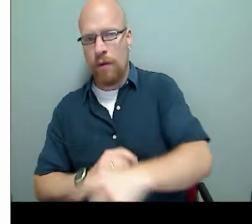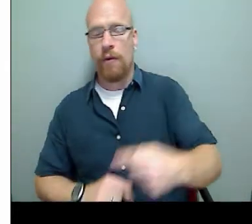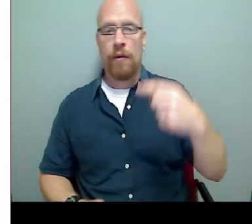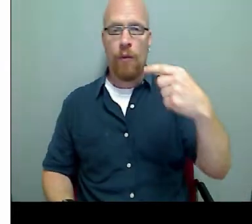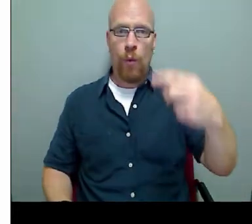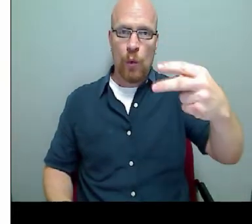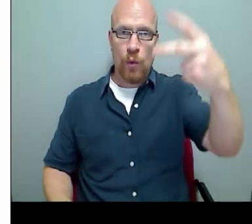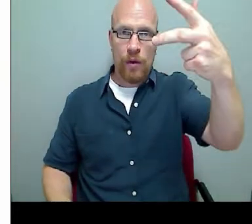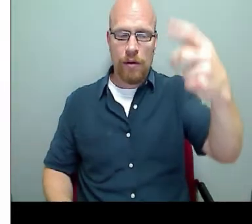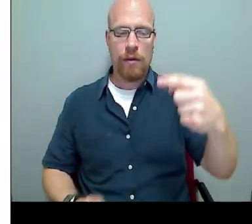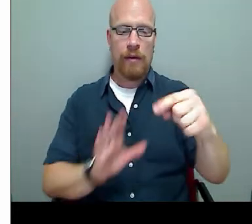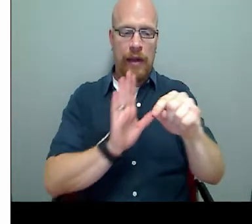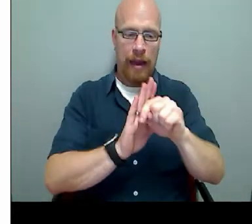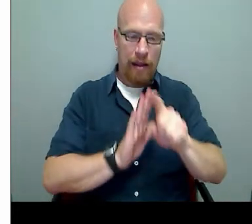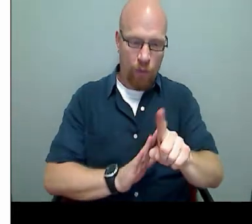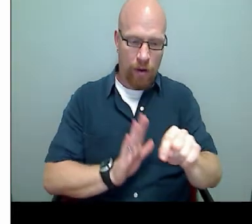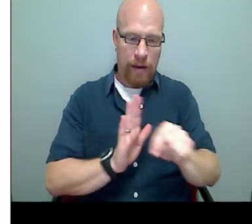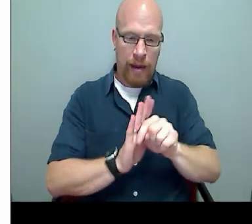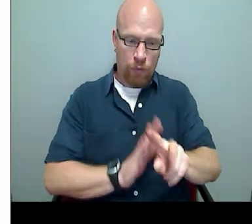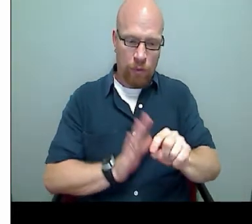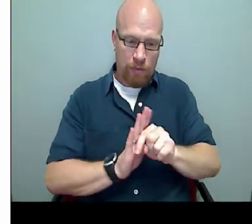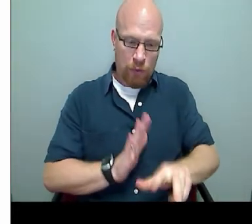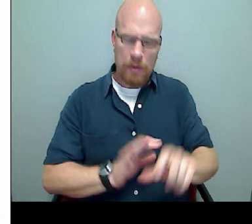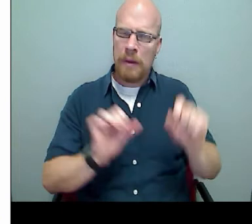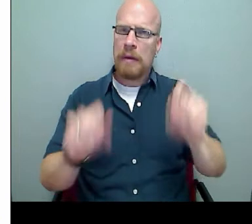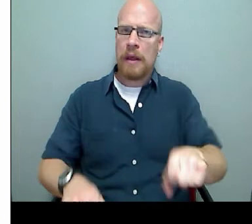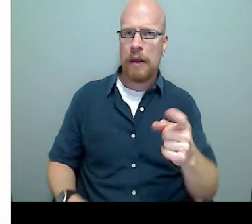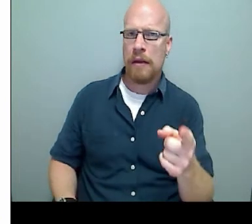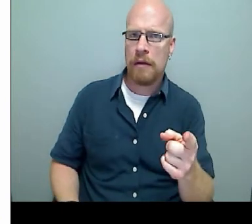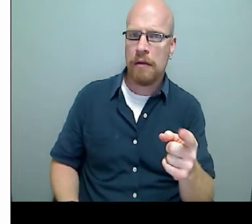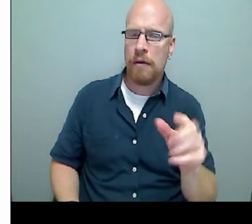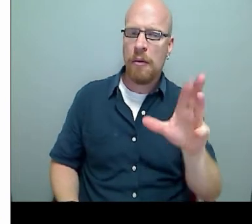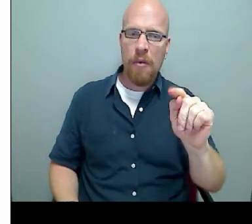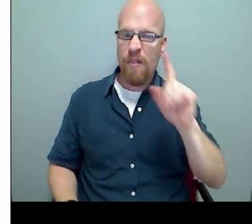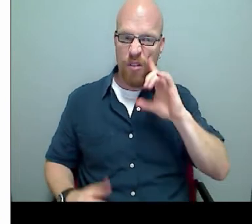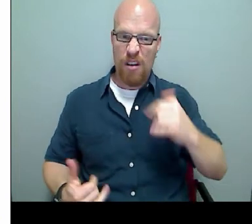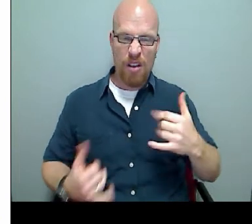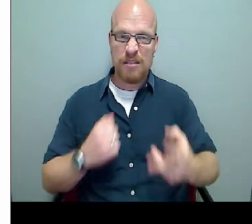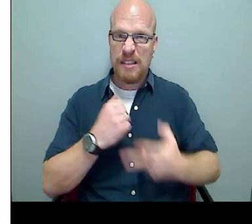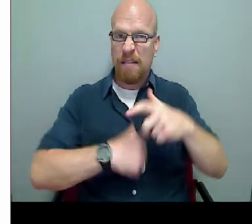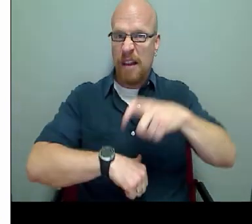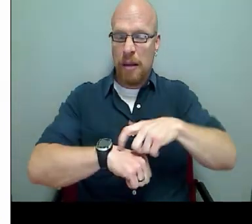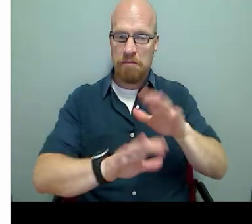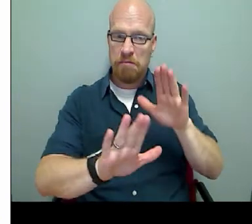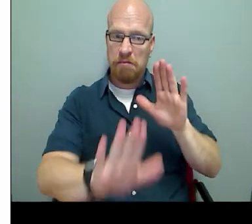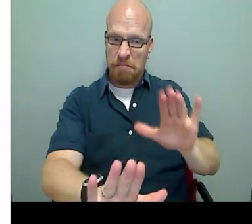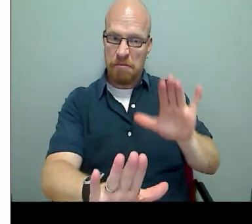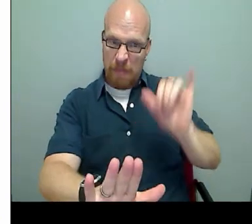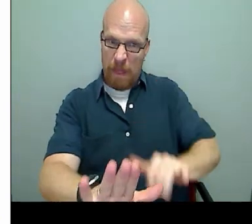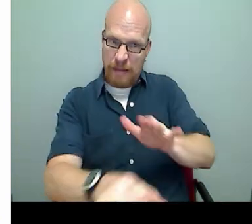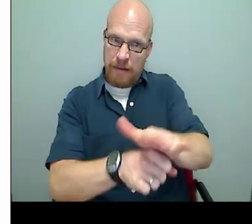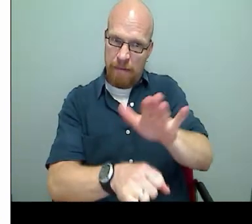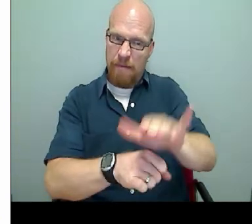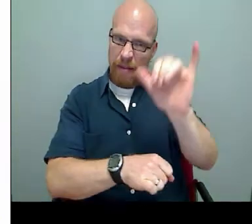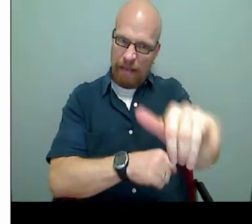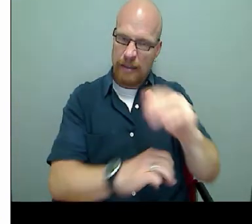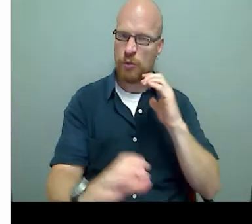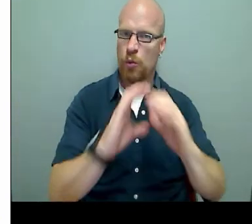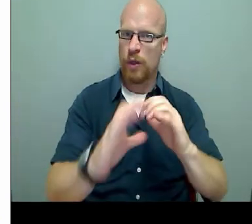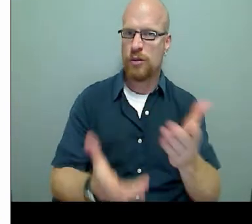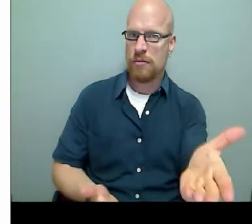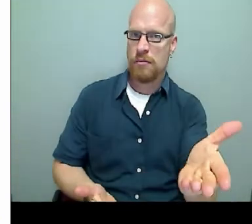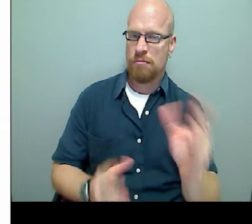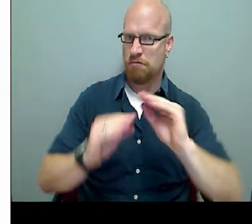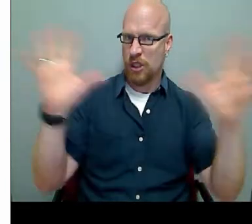3, and 4, negative 1, 2, 3, 4 on both axes if you'd like to. It doesn't harm. But for me, saving time, and